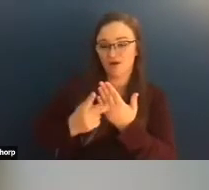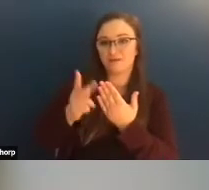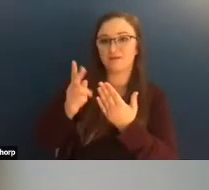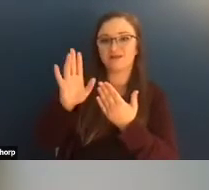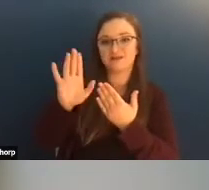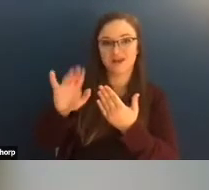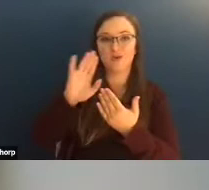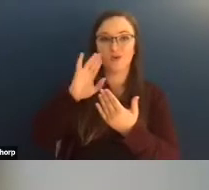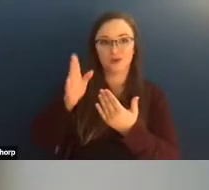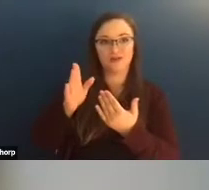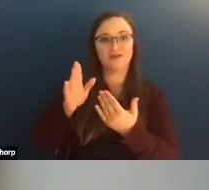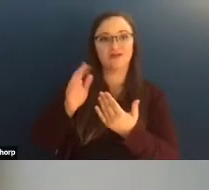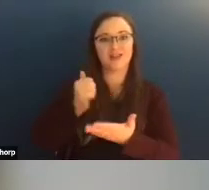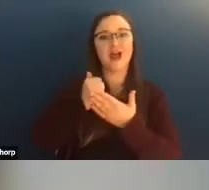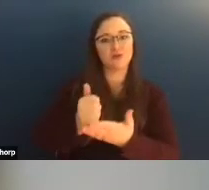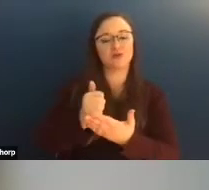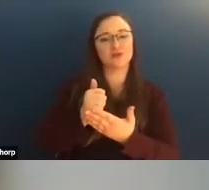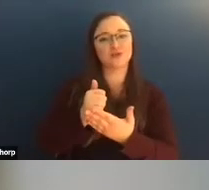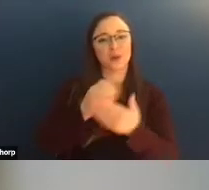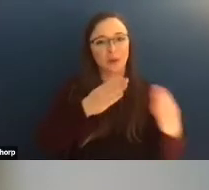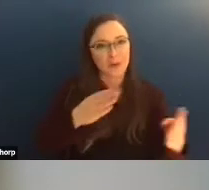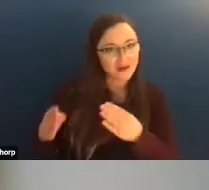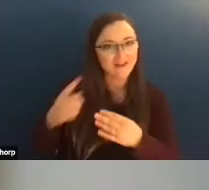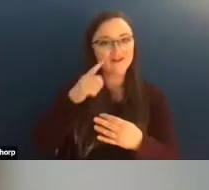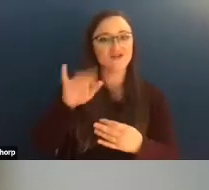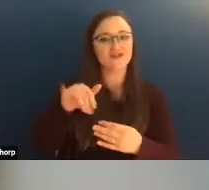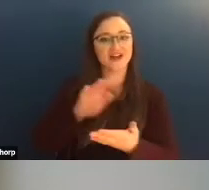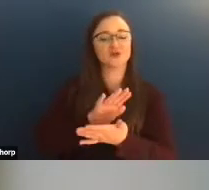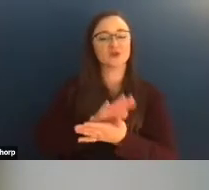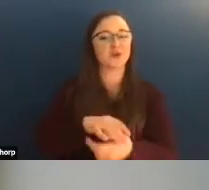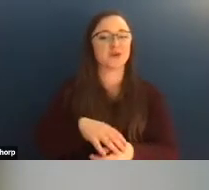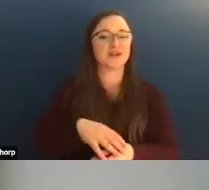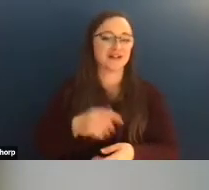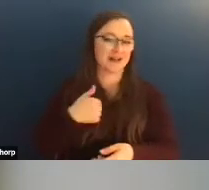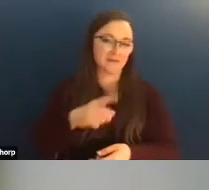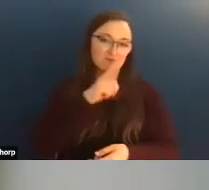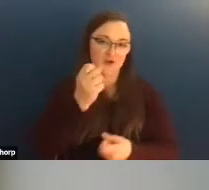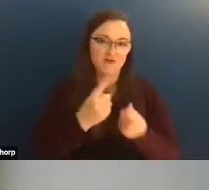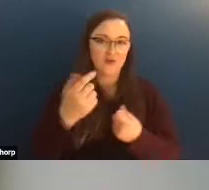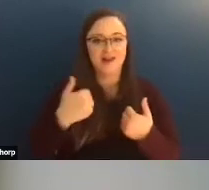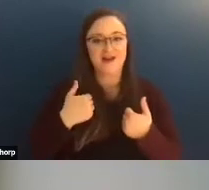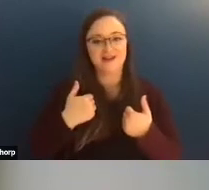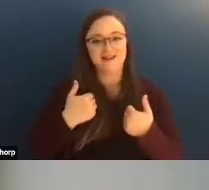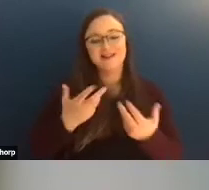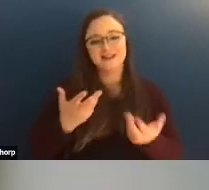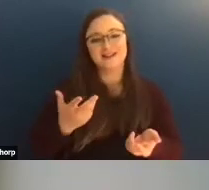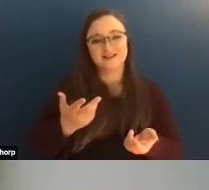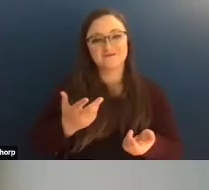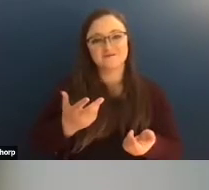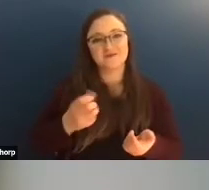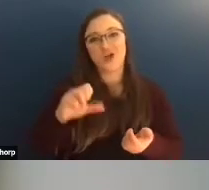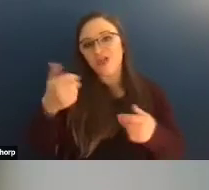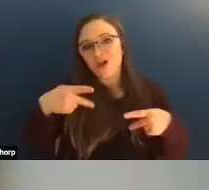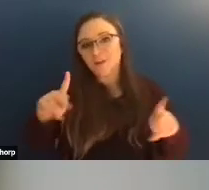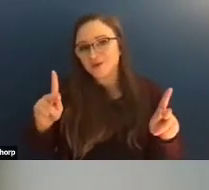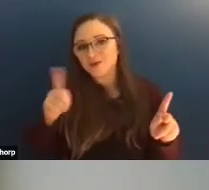get you acclimated and provide you with some information. And I'm sure everyone else has, there's other opportunities as well.